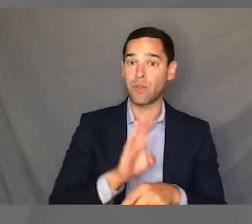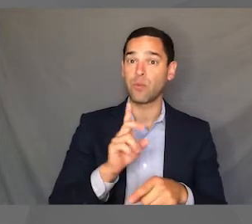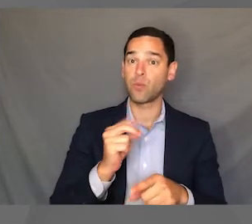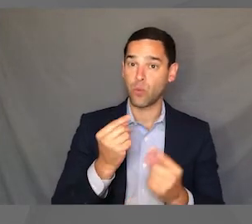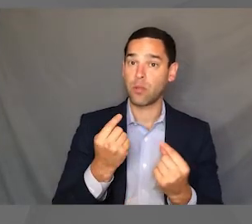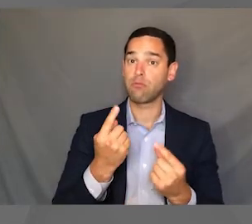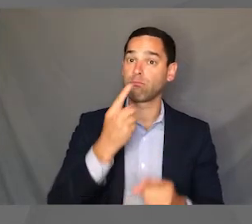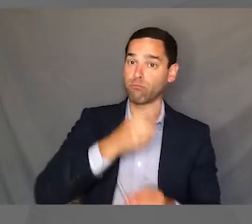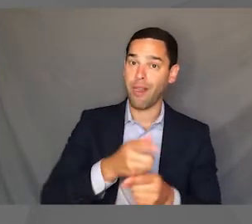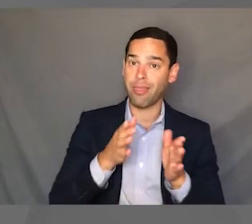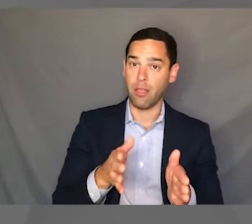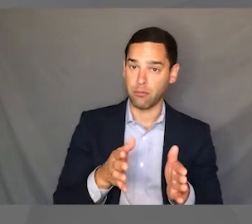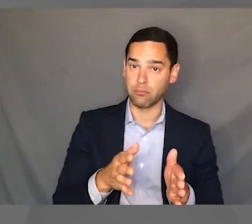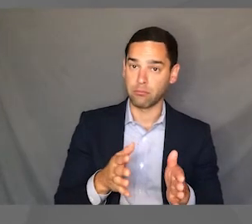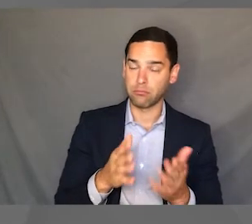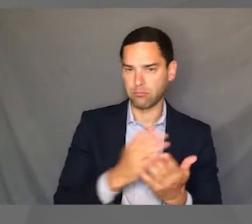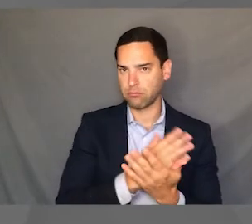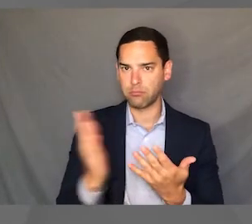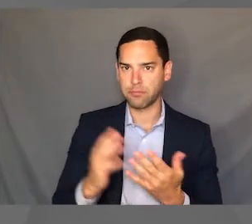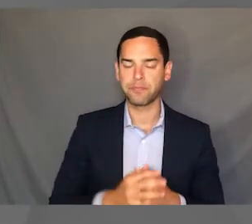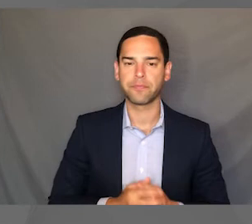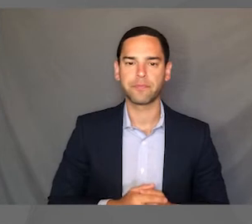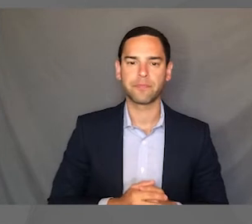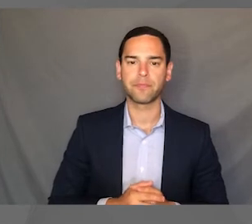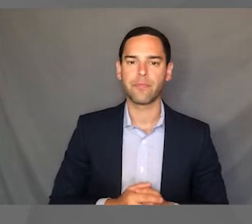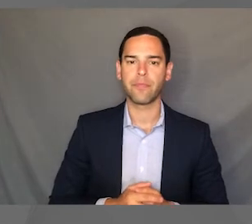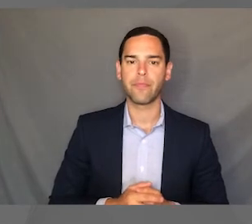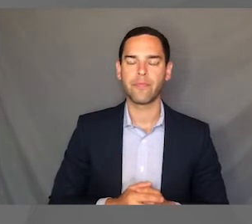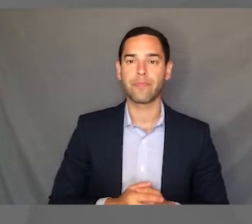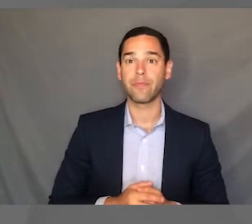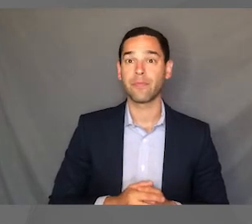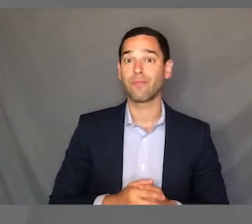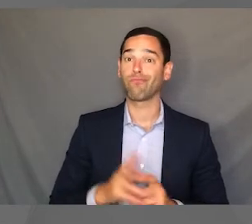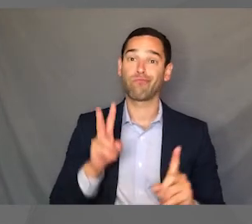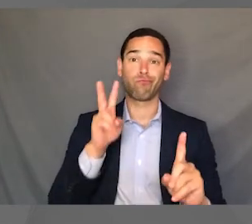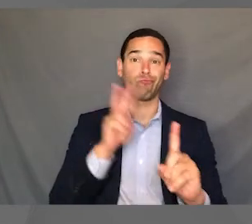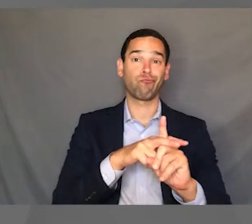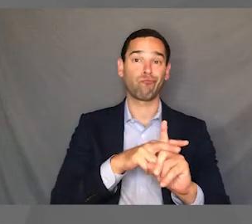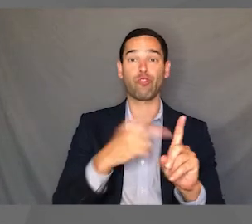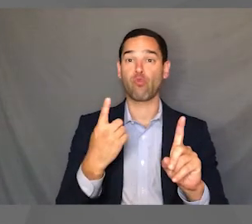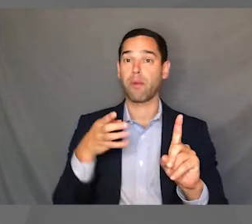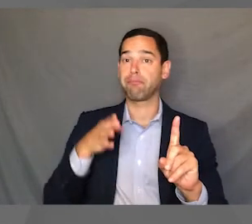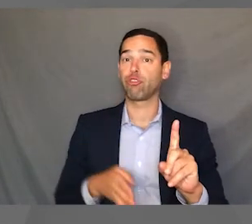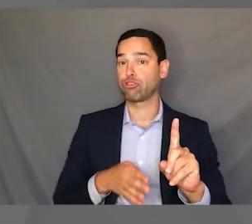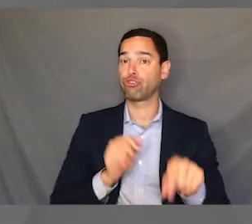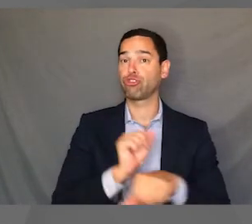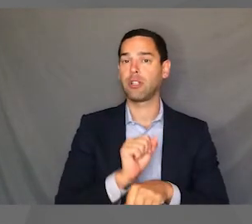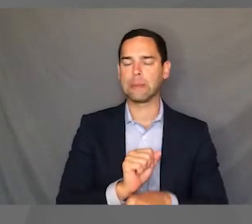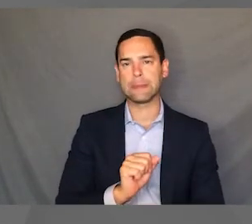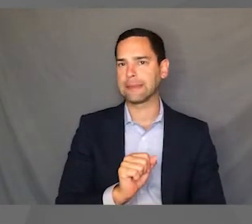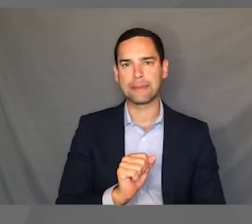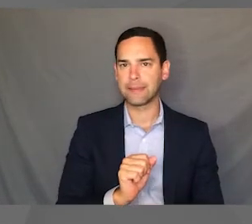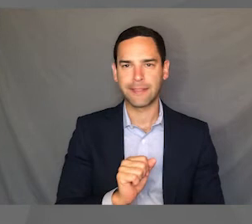thing when it comes to this. And by the way, don't make it one person's job. All right. We never want to have an